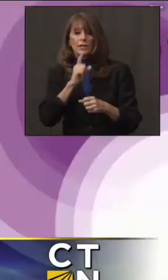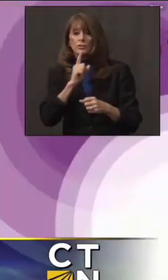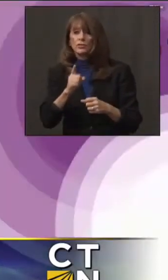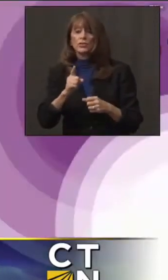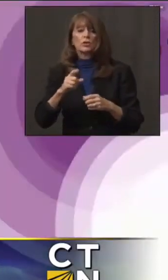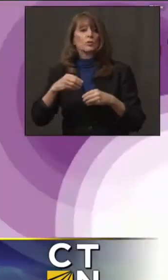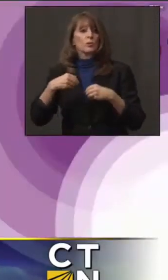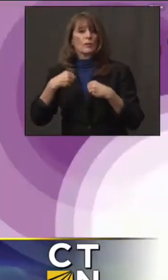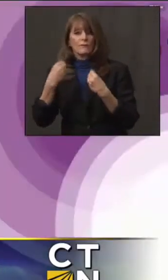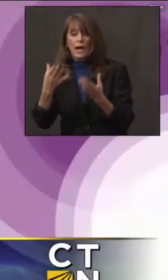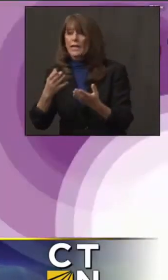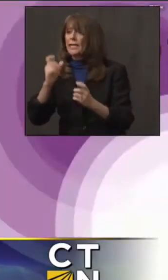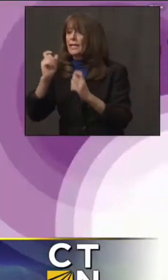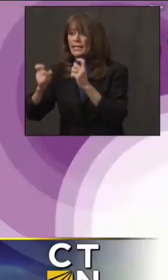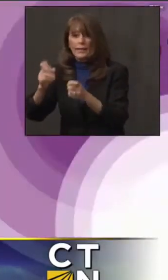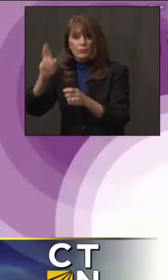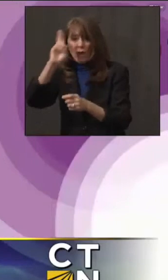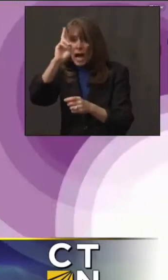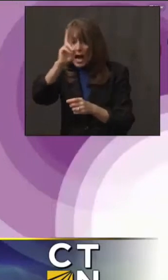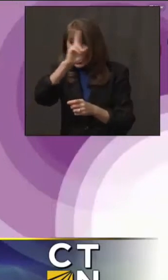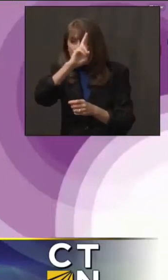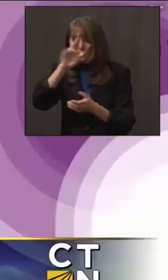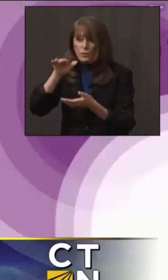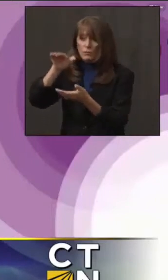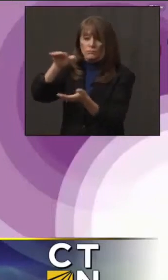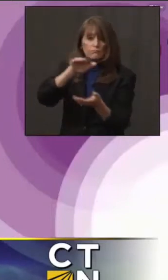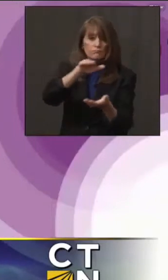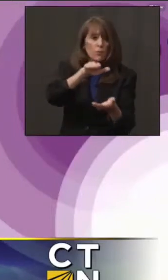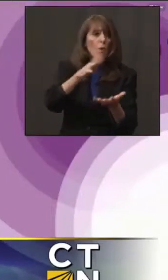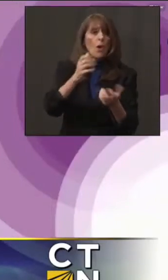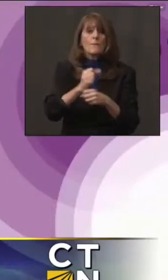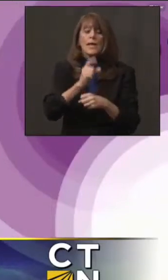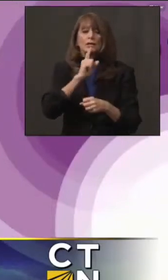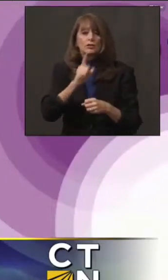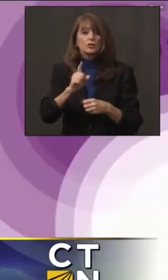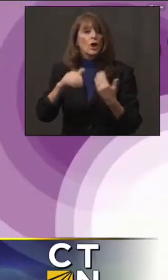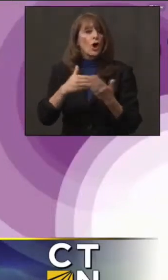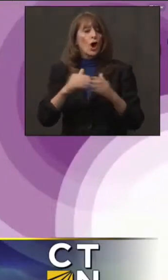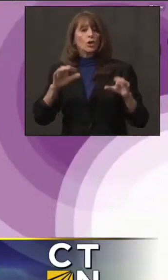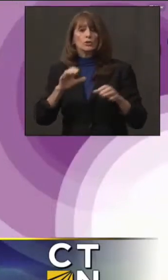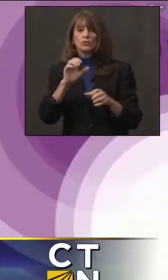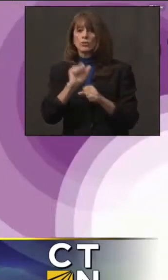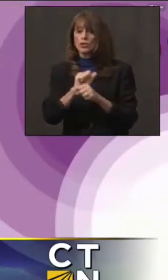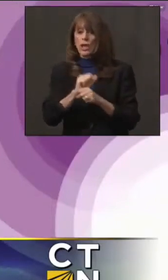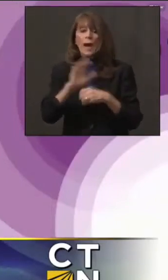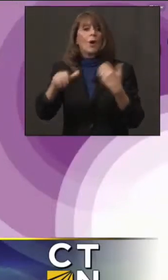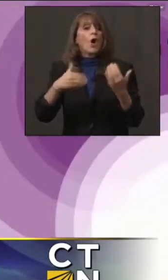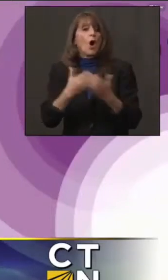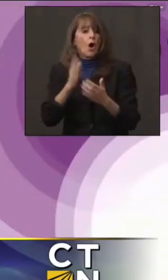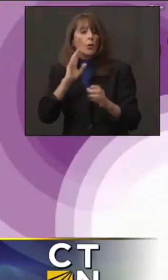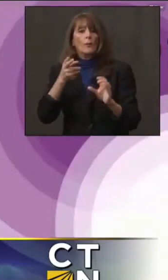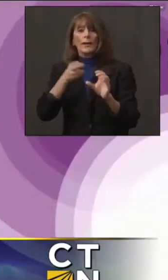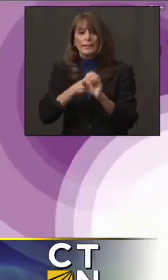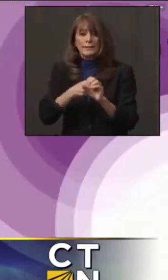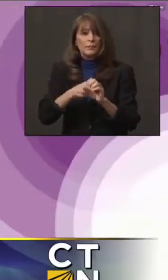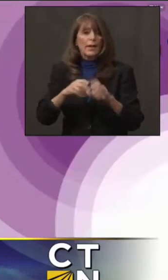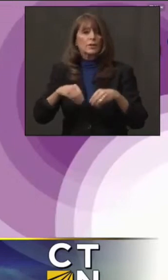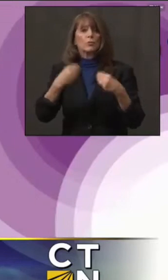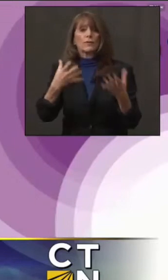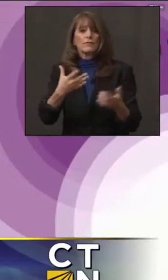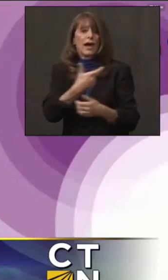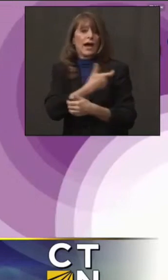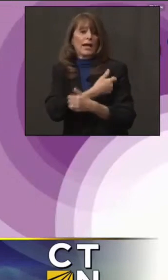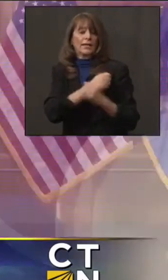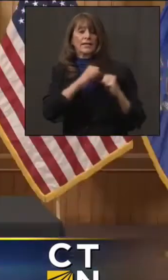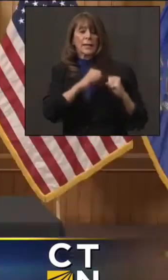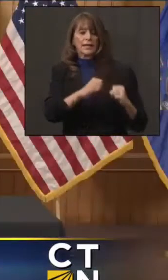to ensure that we can continue to do what we've been doing a good job at thus far since the pandemic started, and that is providing high quality and safe care. I guess what I